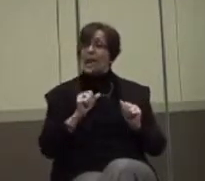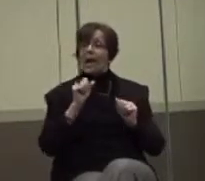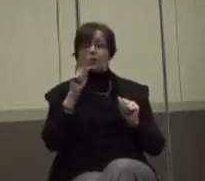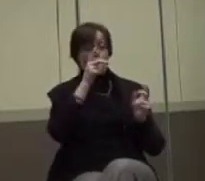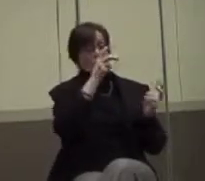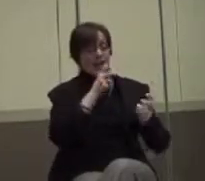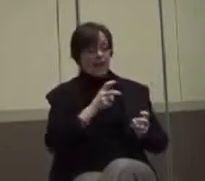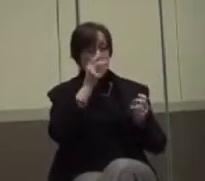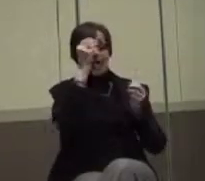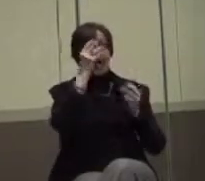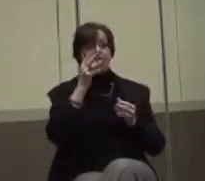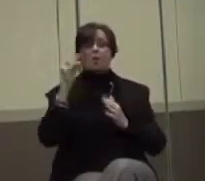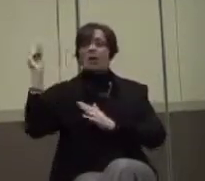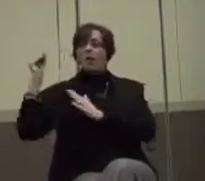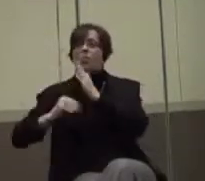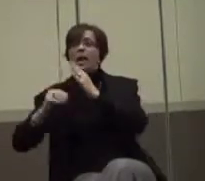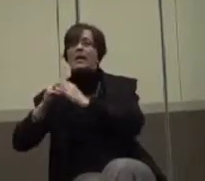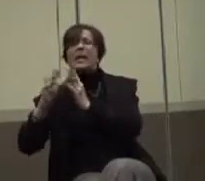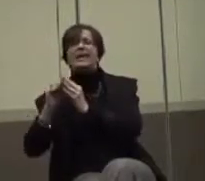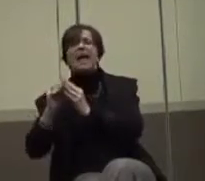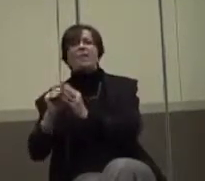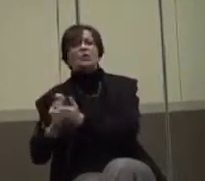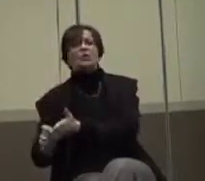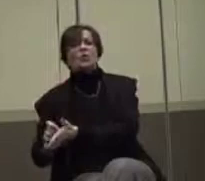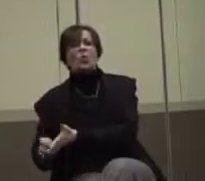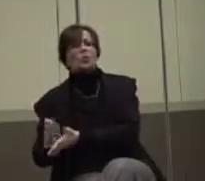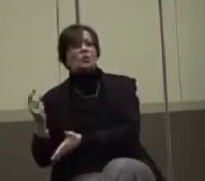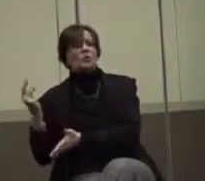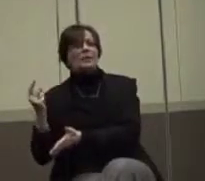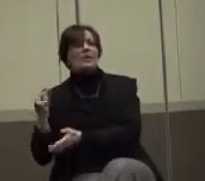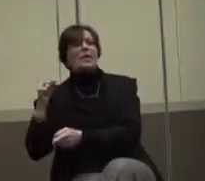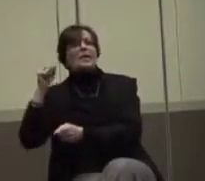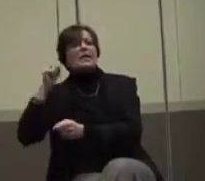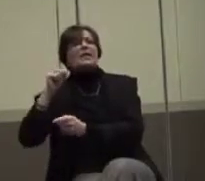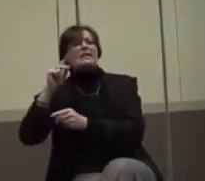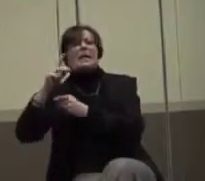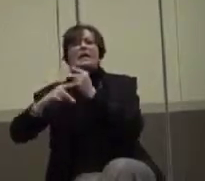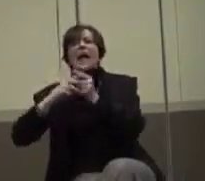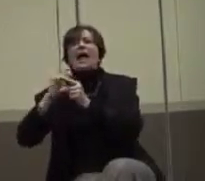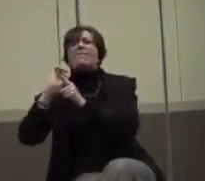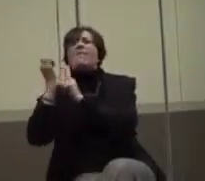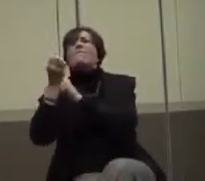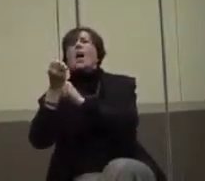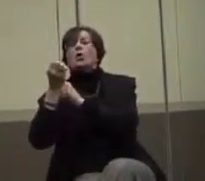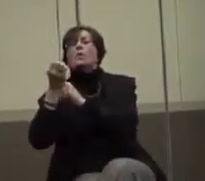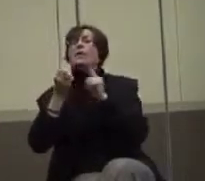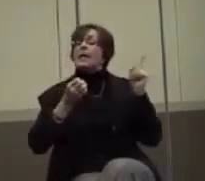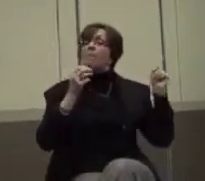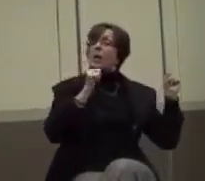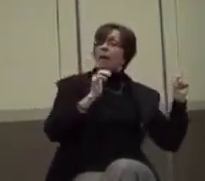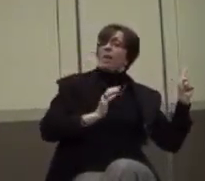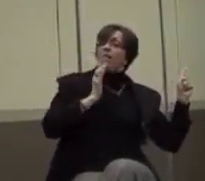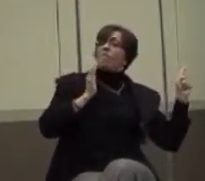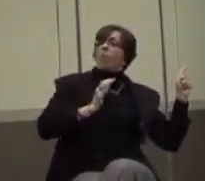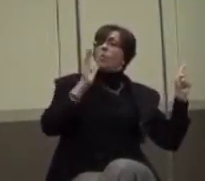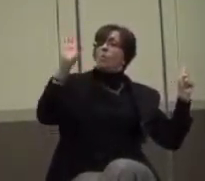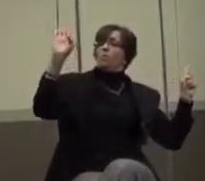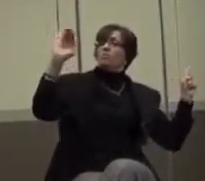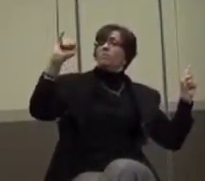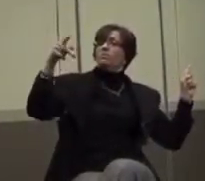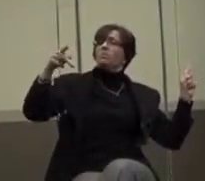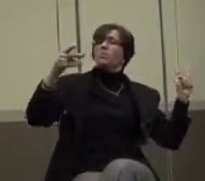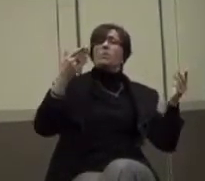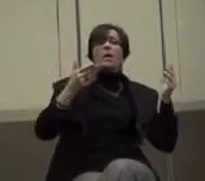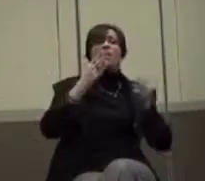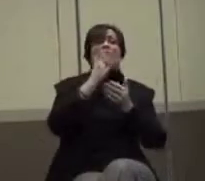into your conference notes or something as to this is kind of environment? You can, yeah, it may not be a formal behavior intervention plan. It may be part of the